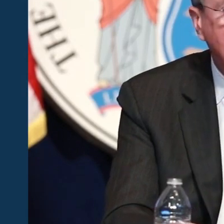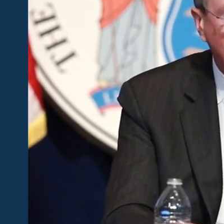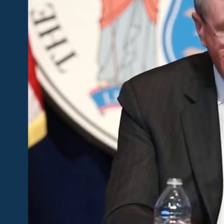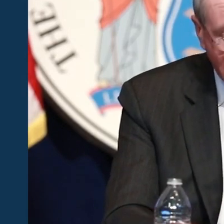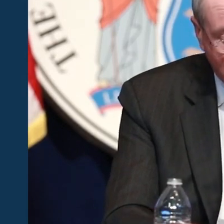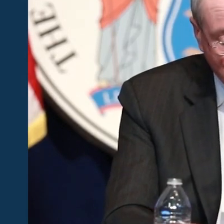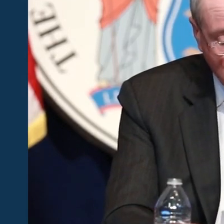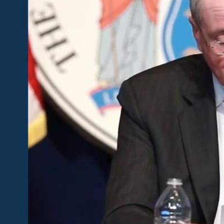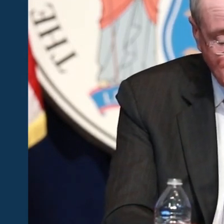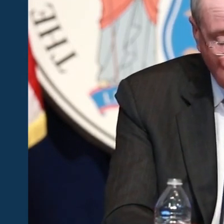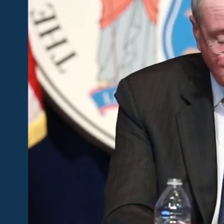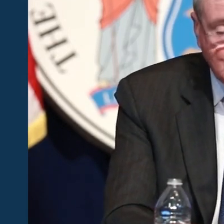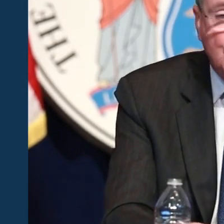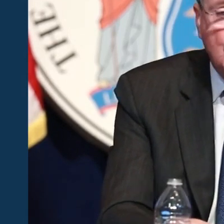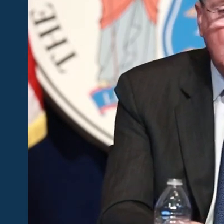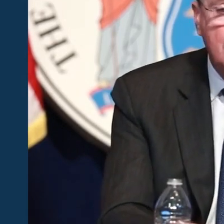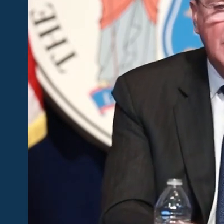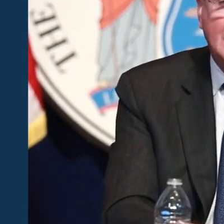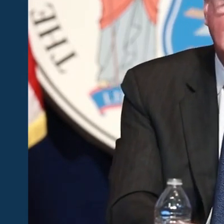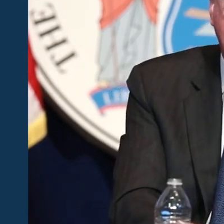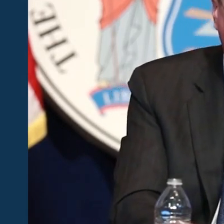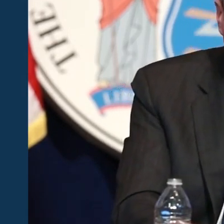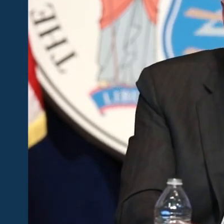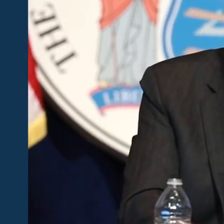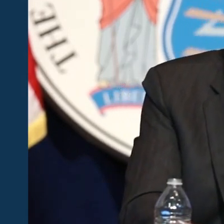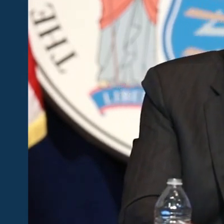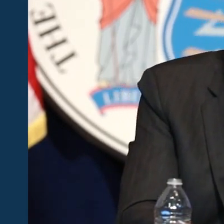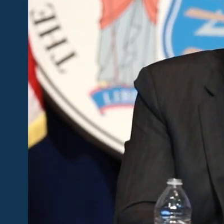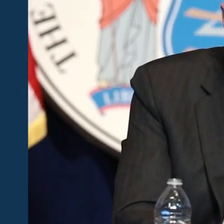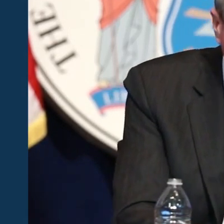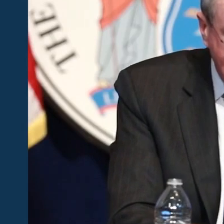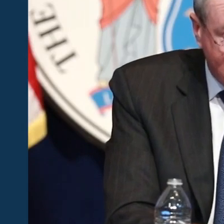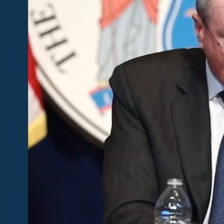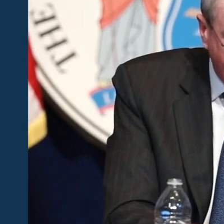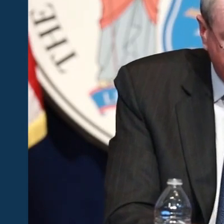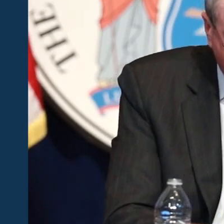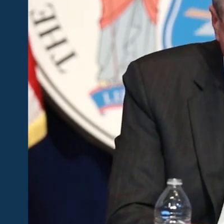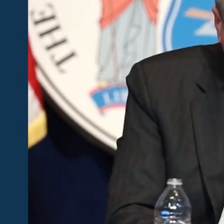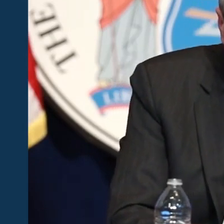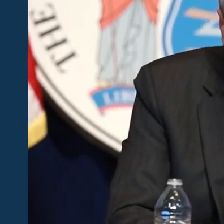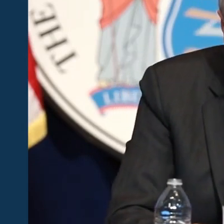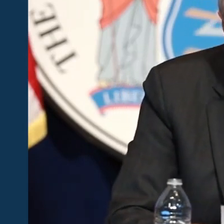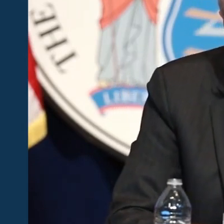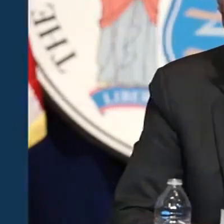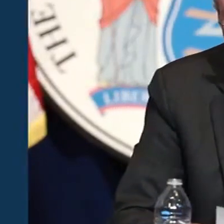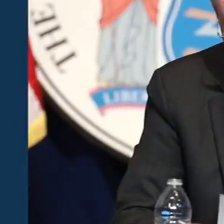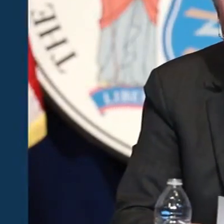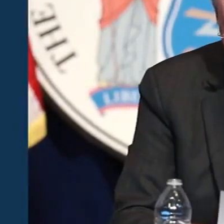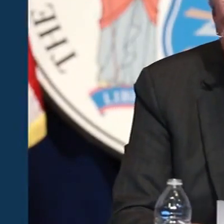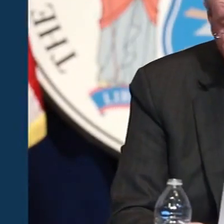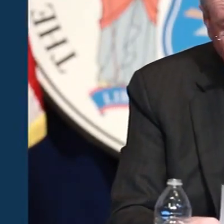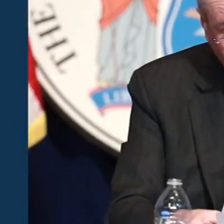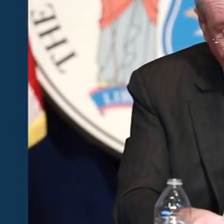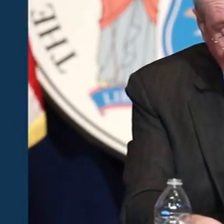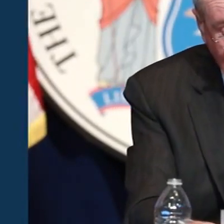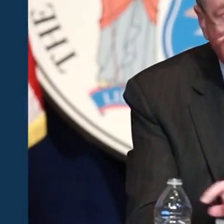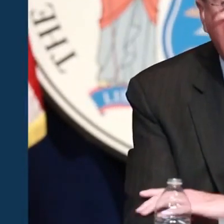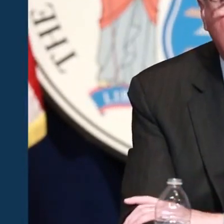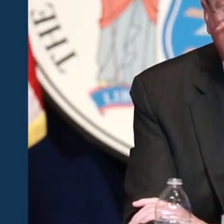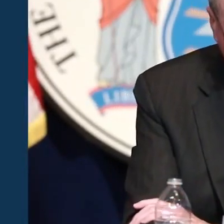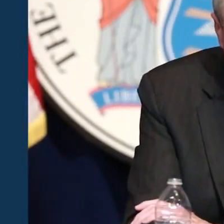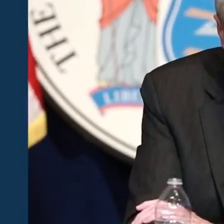now, we have distributed more than 2 million articles of PPE to our healthcare networks and acute care hospitals.